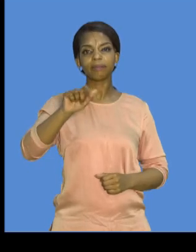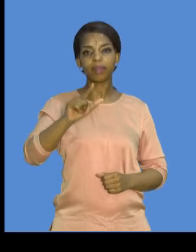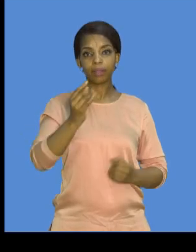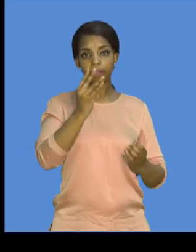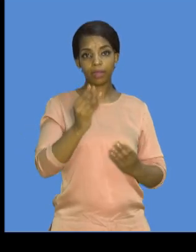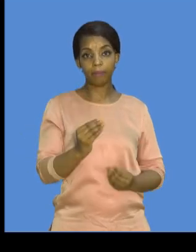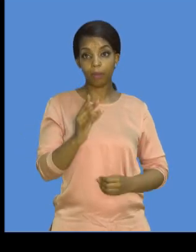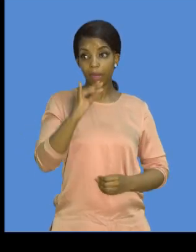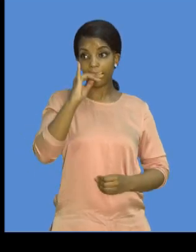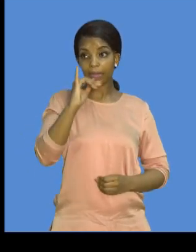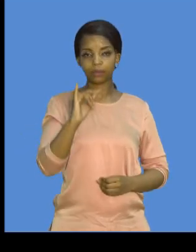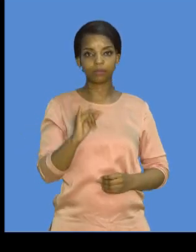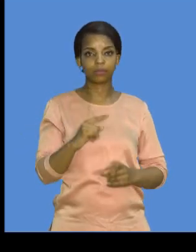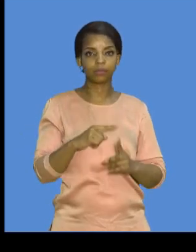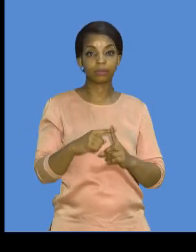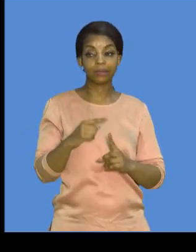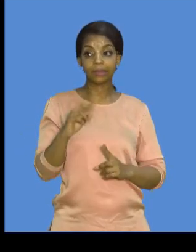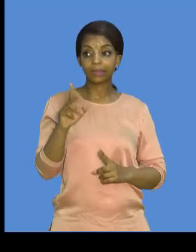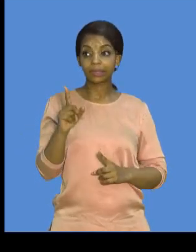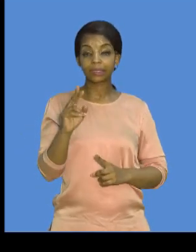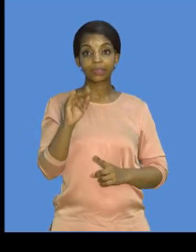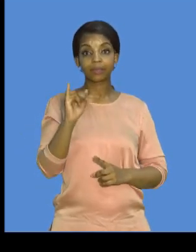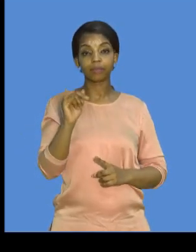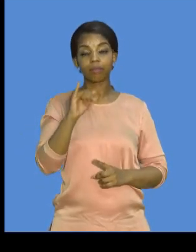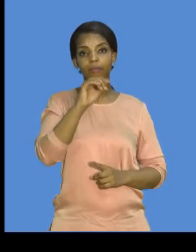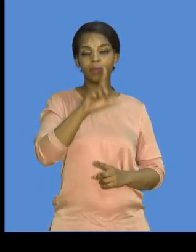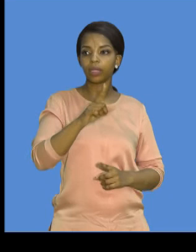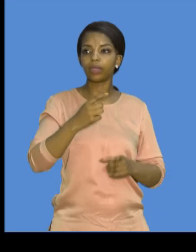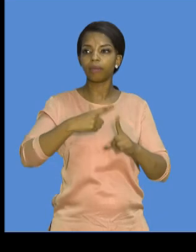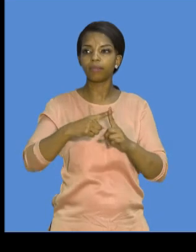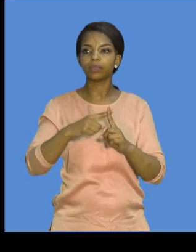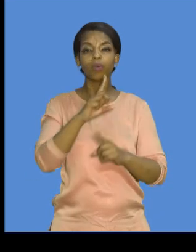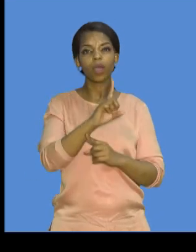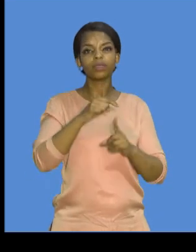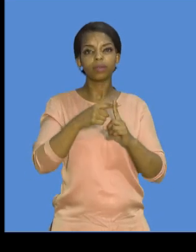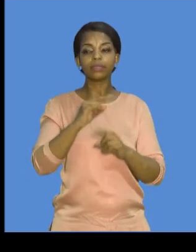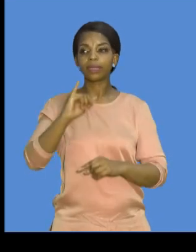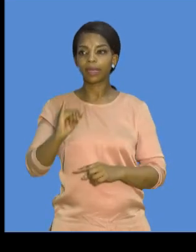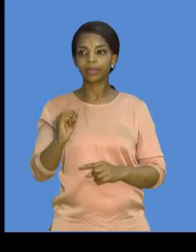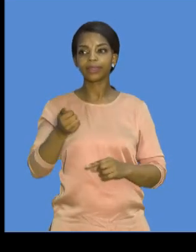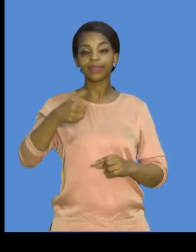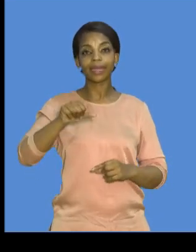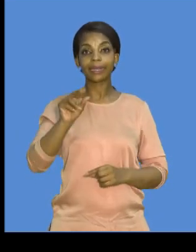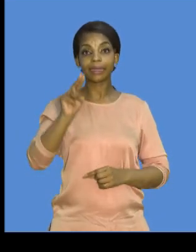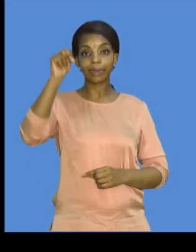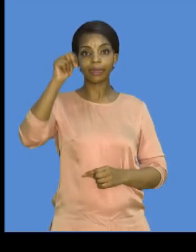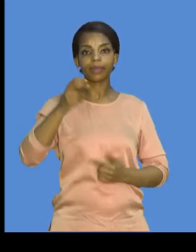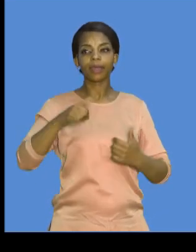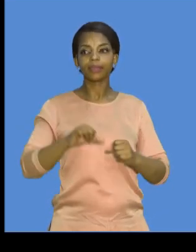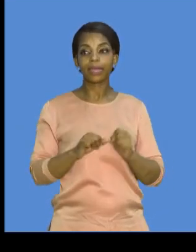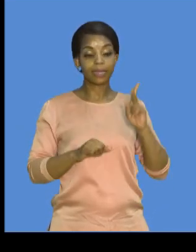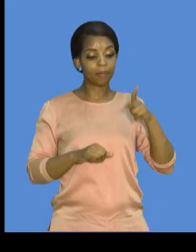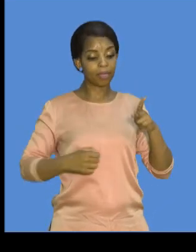N. And then my P, remember, will be the 500, and this will be into